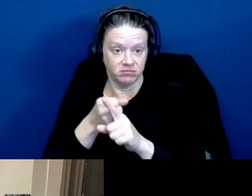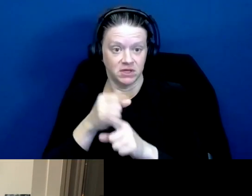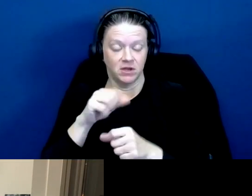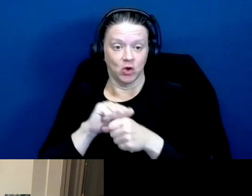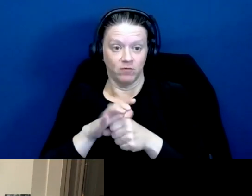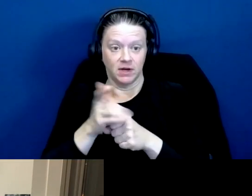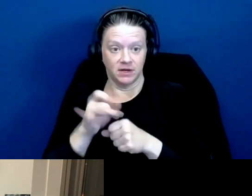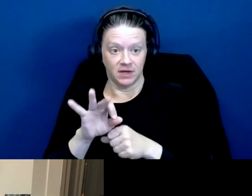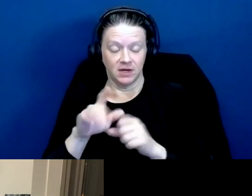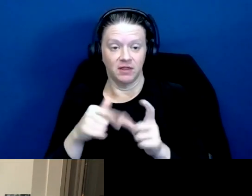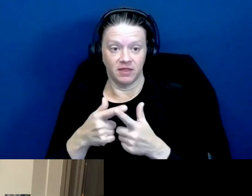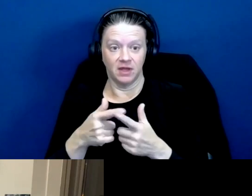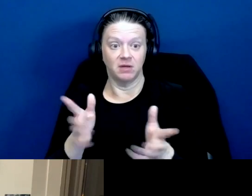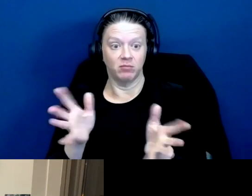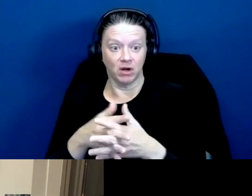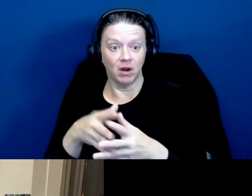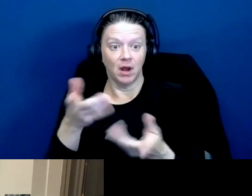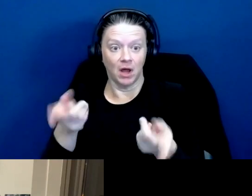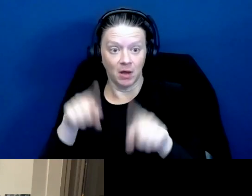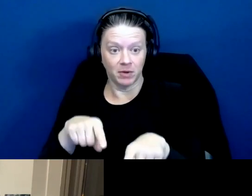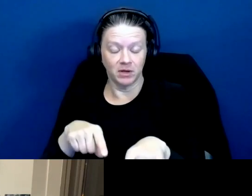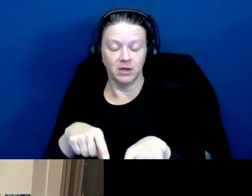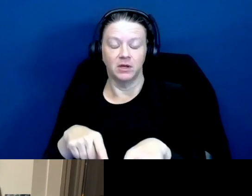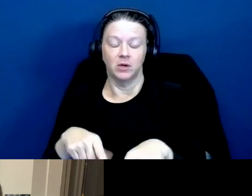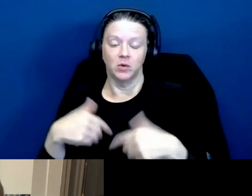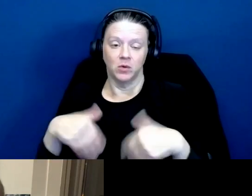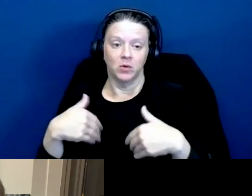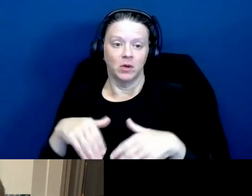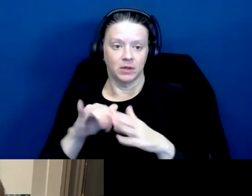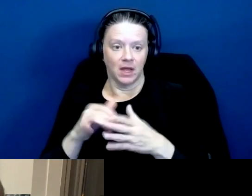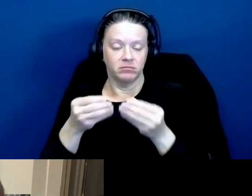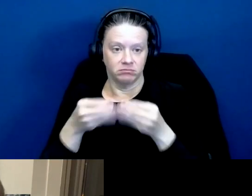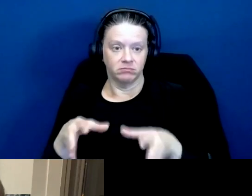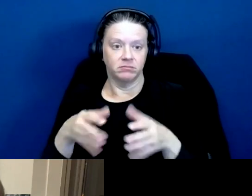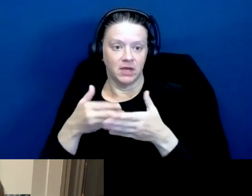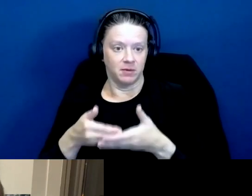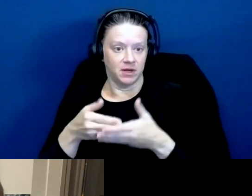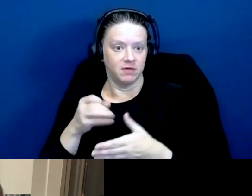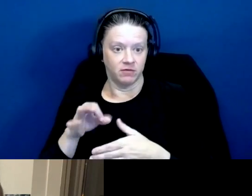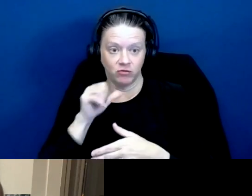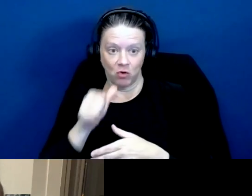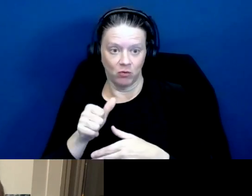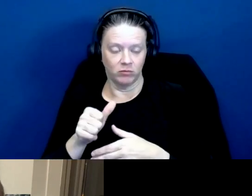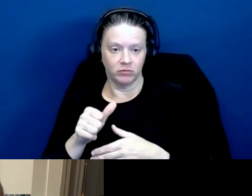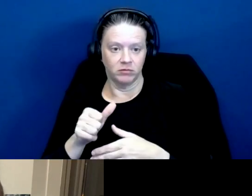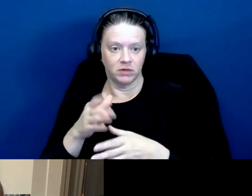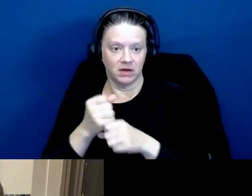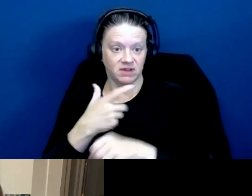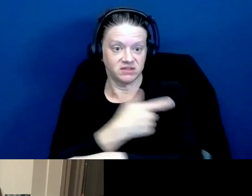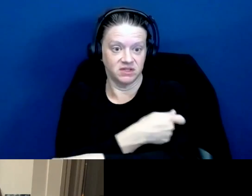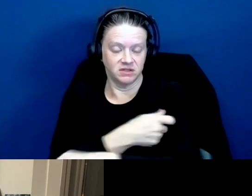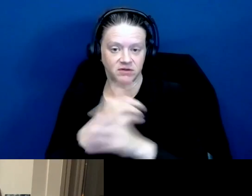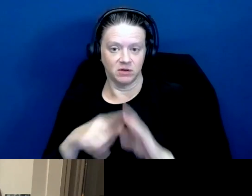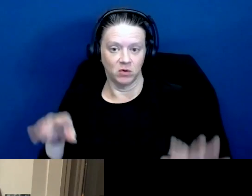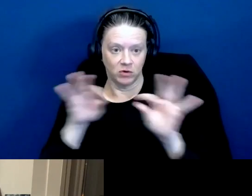pregnant yet and you're thinking about getting pregnant, great, get protected so that you don't have to worry about getting COVID during pregnancy or severe